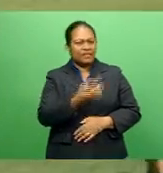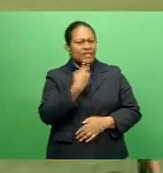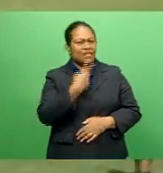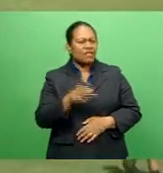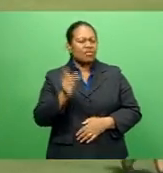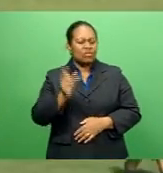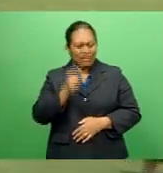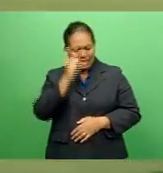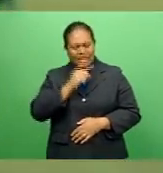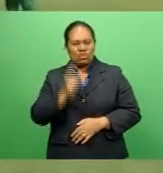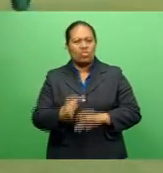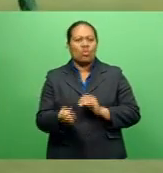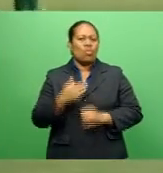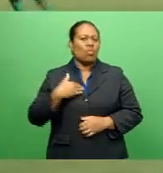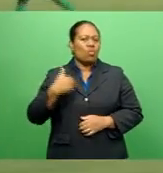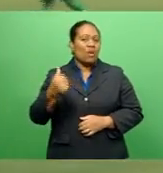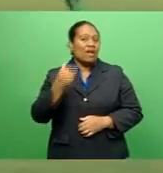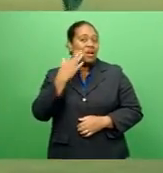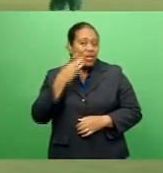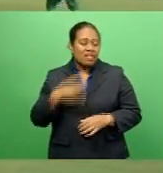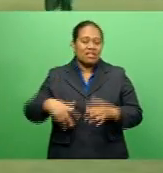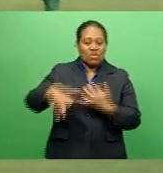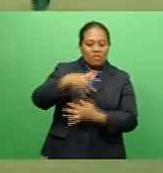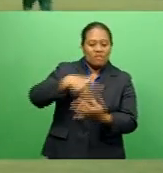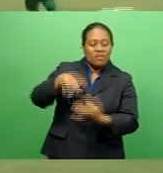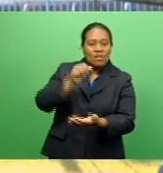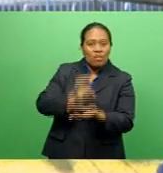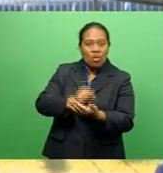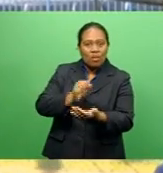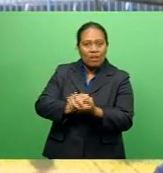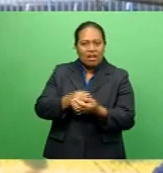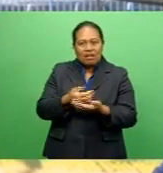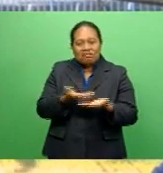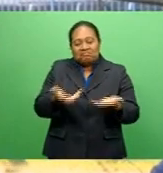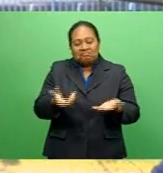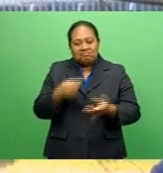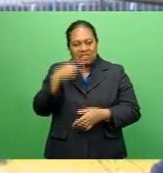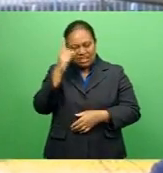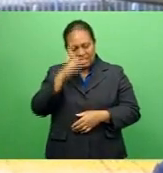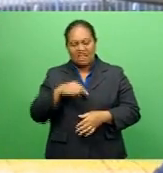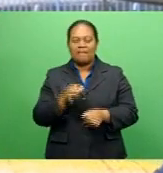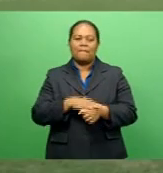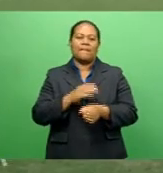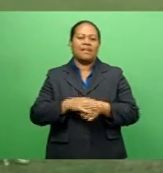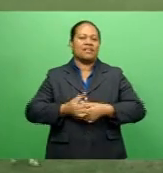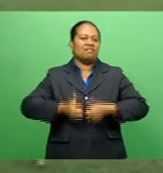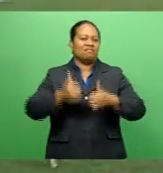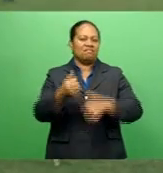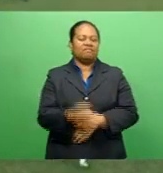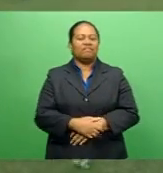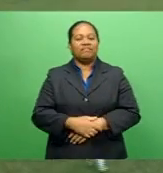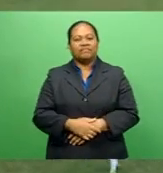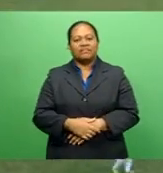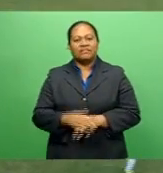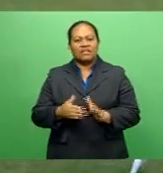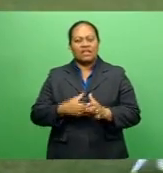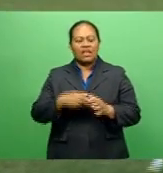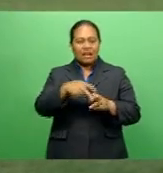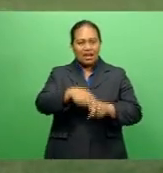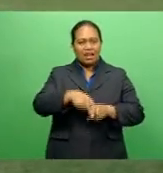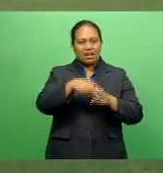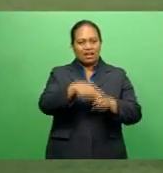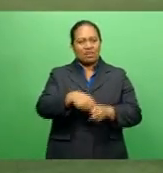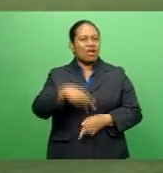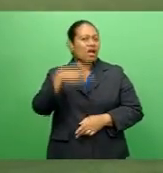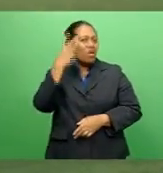but I'm sure once they gel in very well with the team, they will make an impact. Meanwhile, the Nanranga women's team